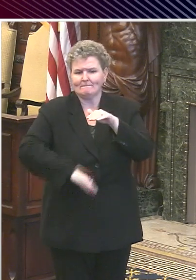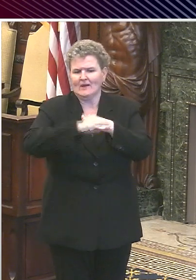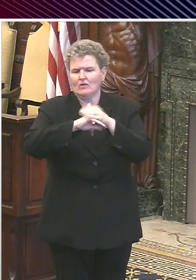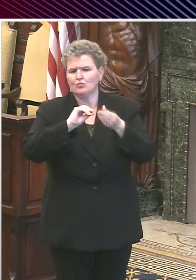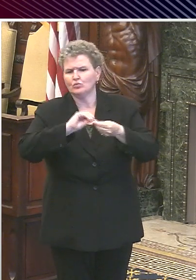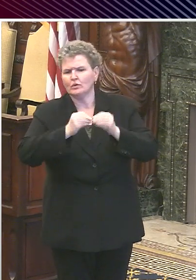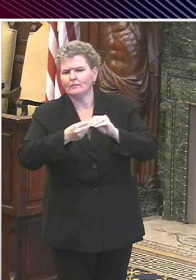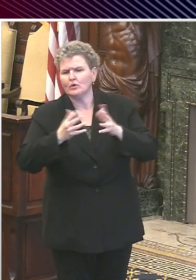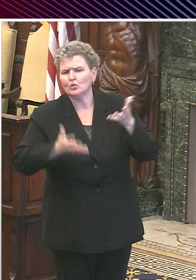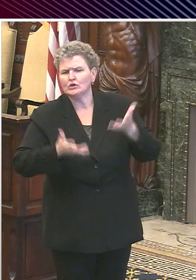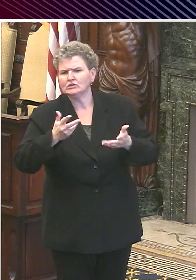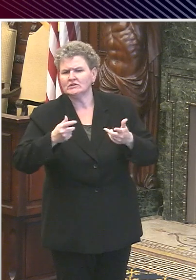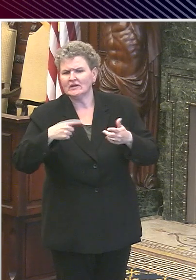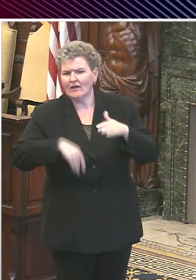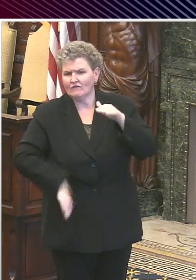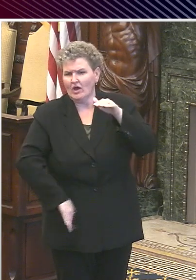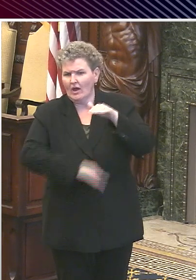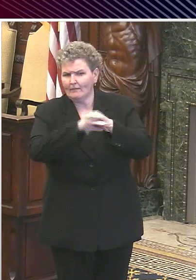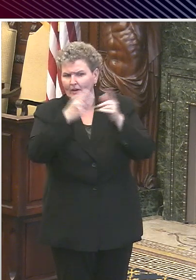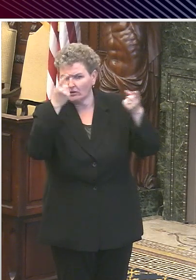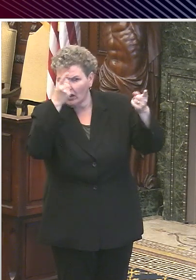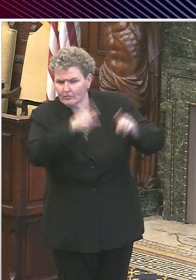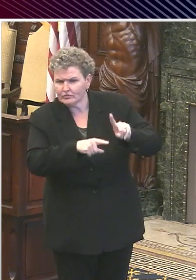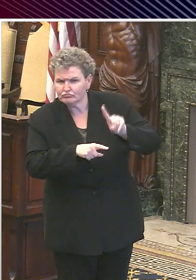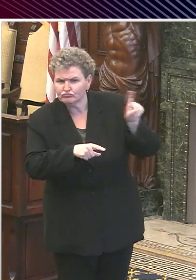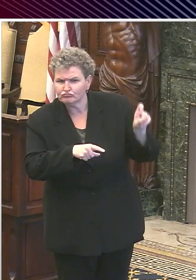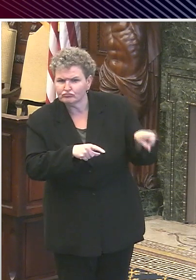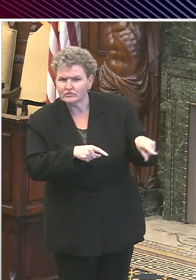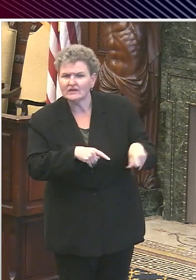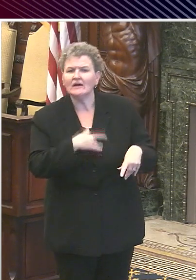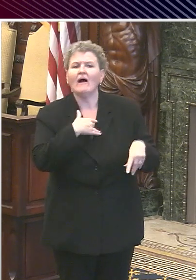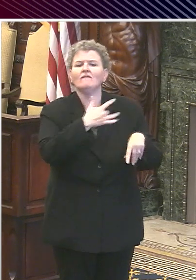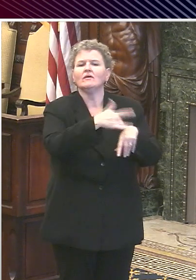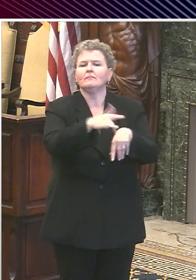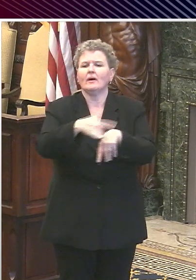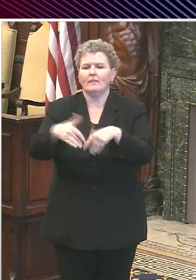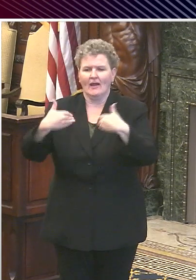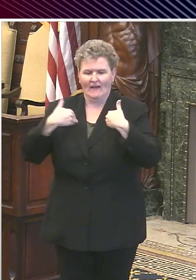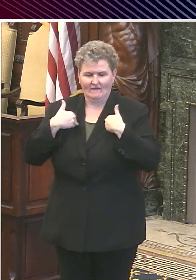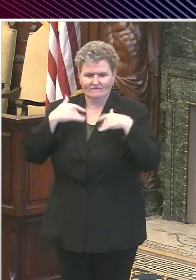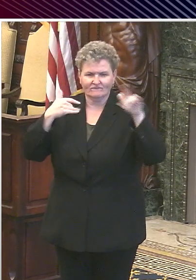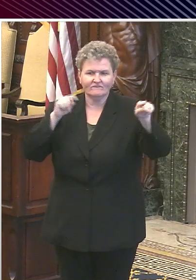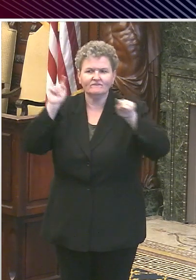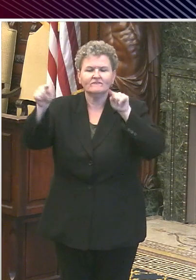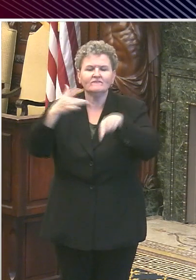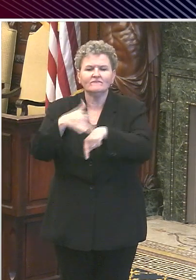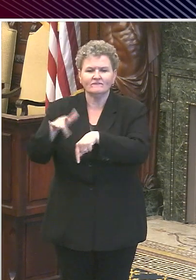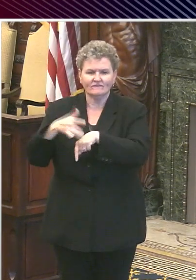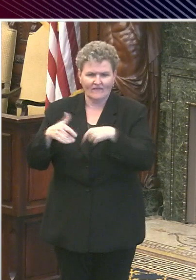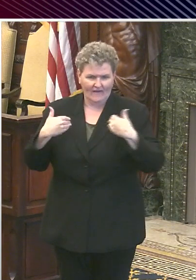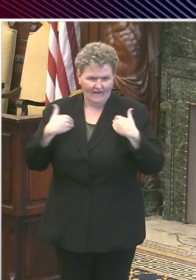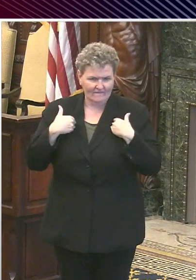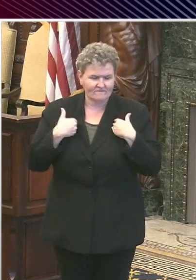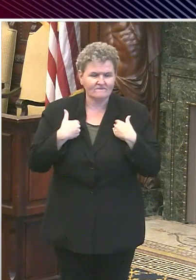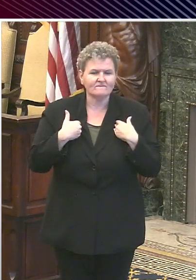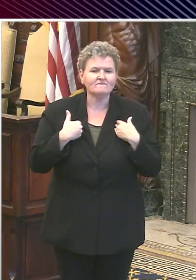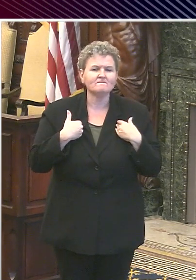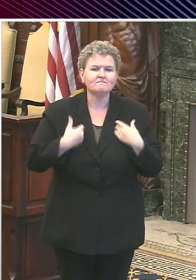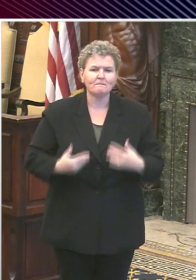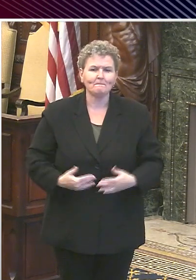reaching capacity? So there are still some slots available. We have reached capacity in the first